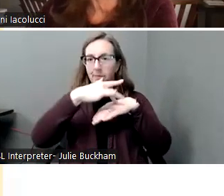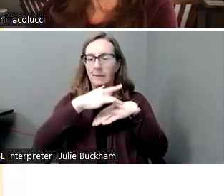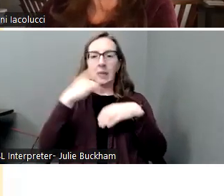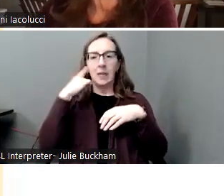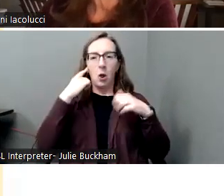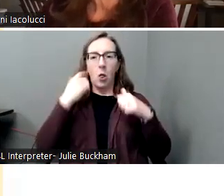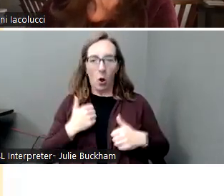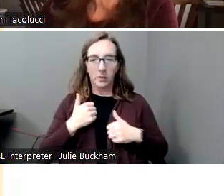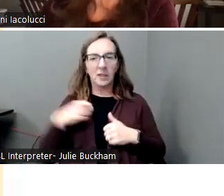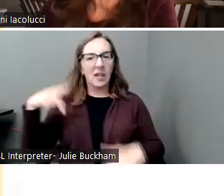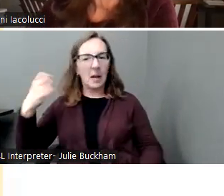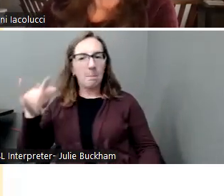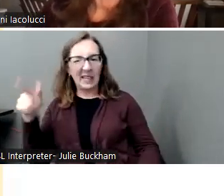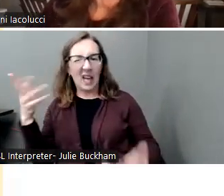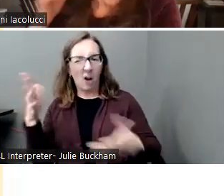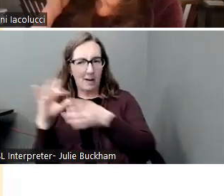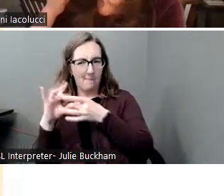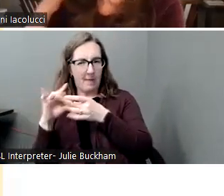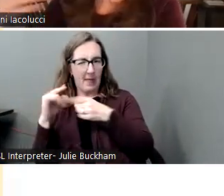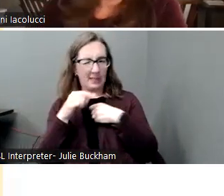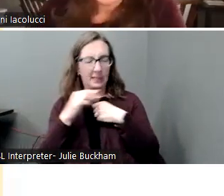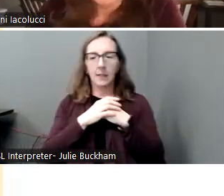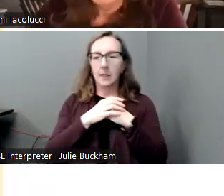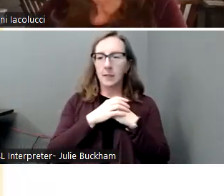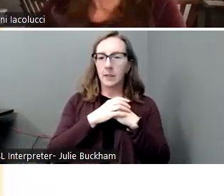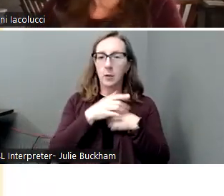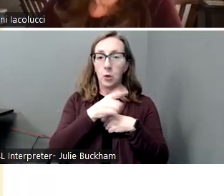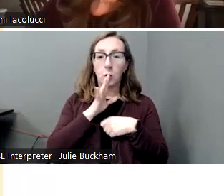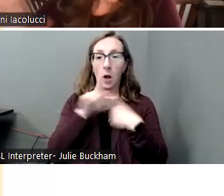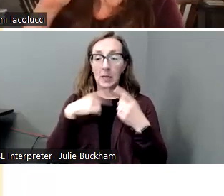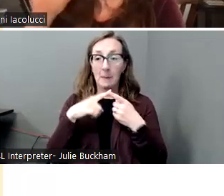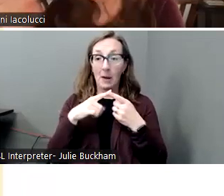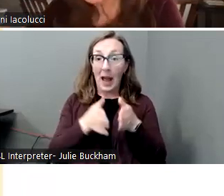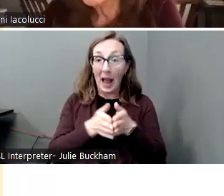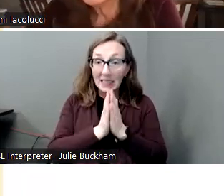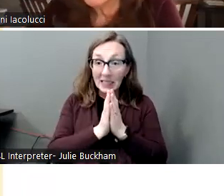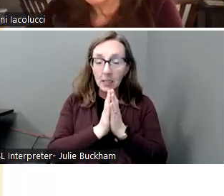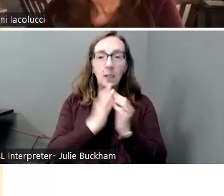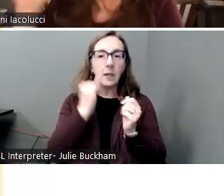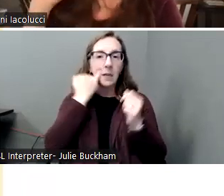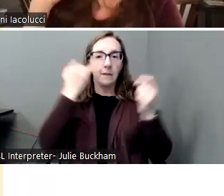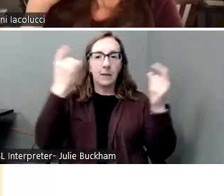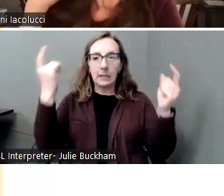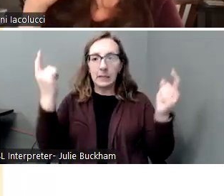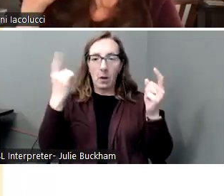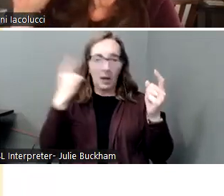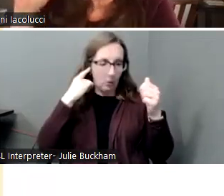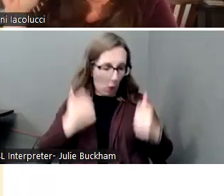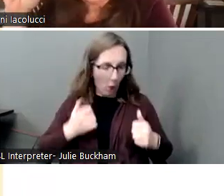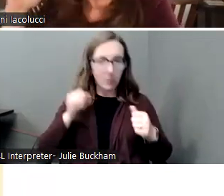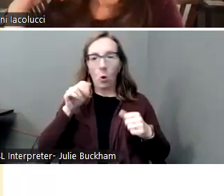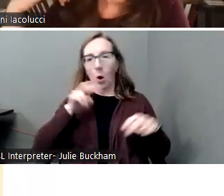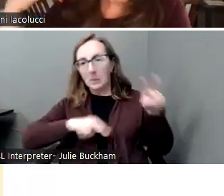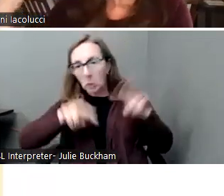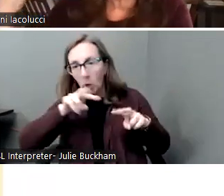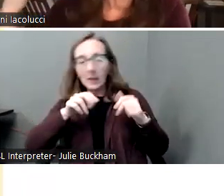this when she talked about asking if people have hearing loss or observing if people look